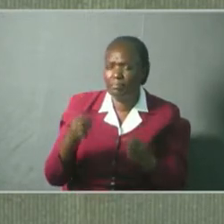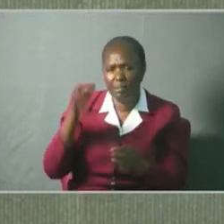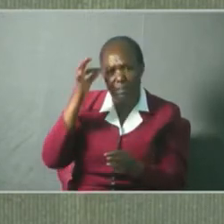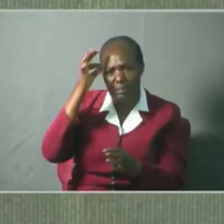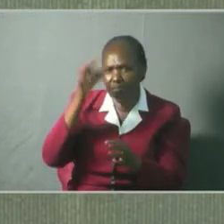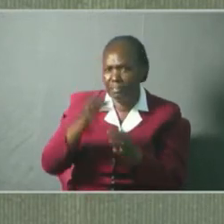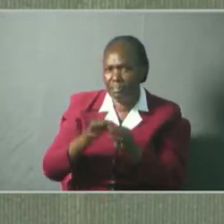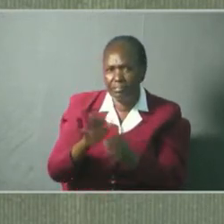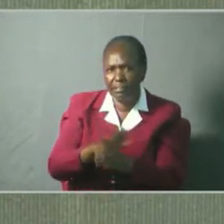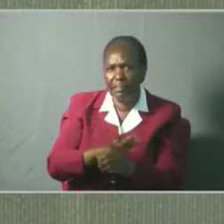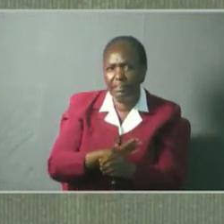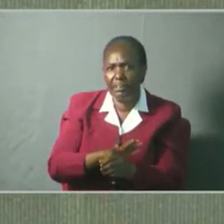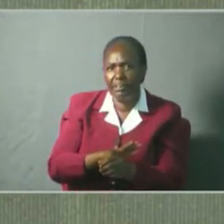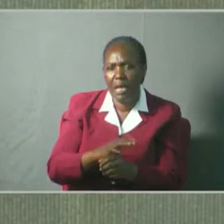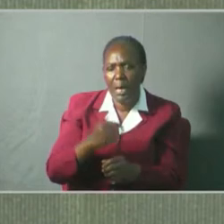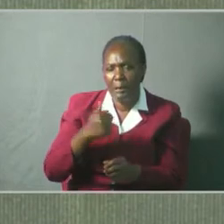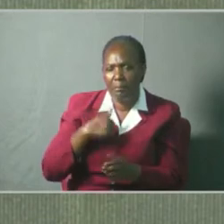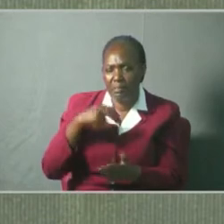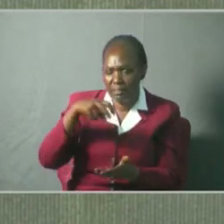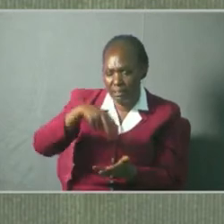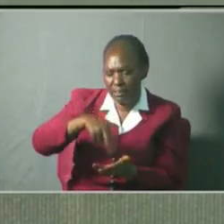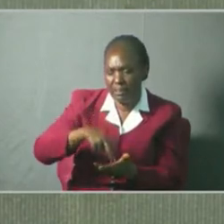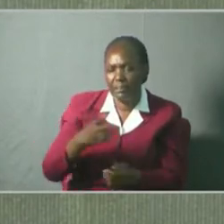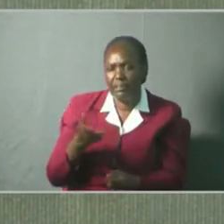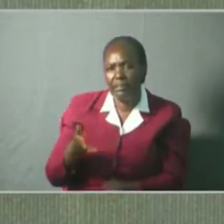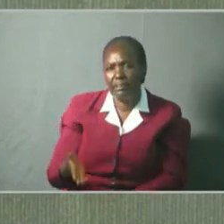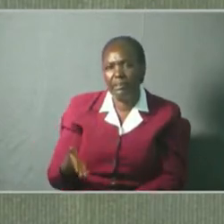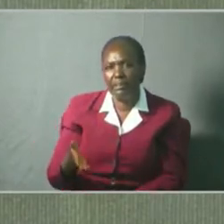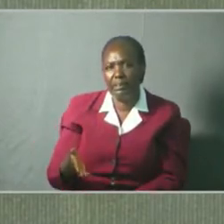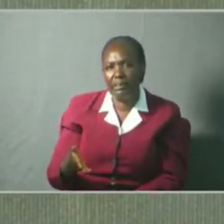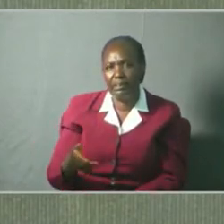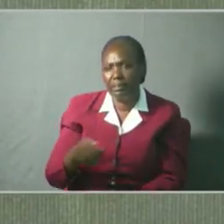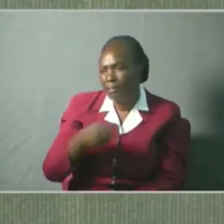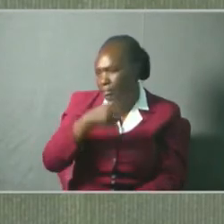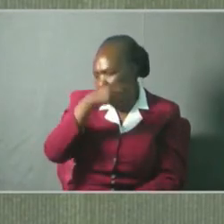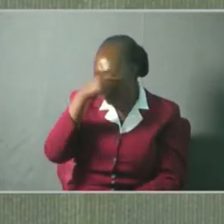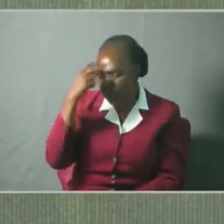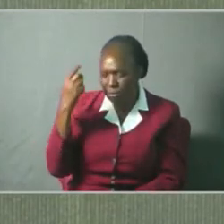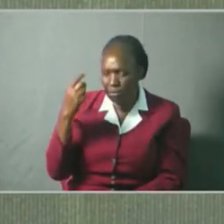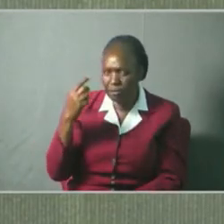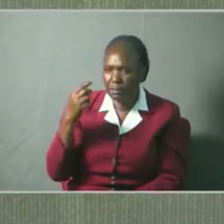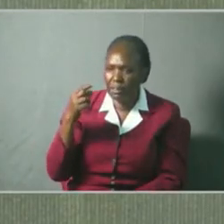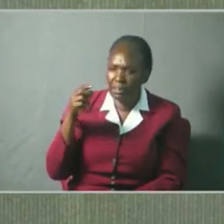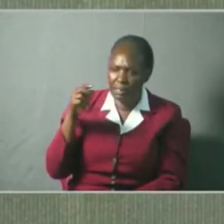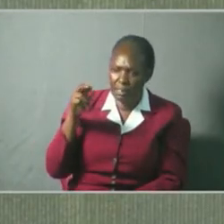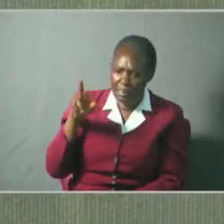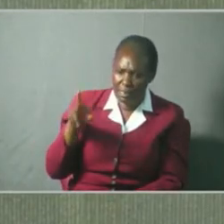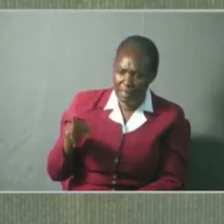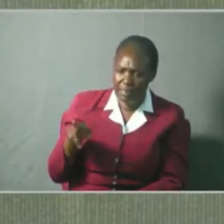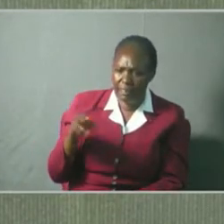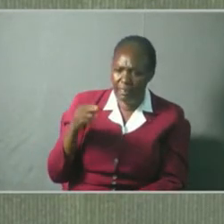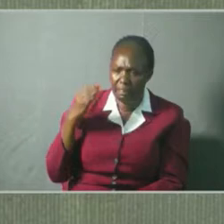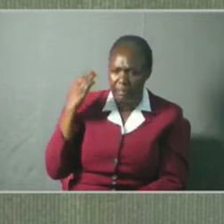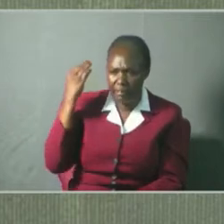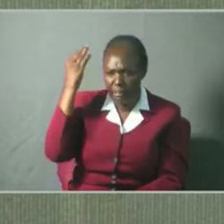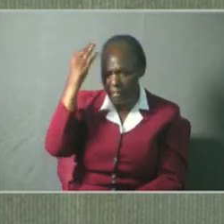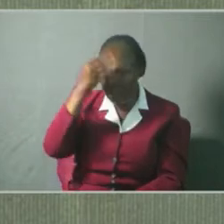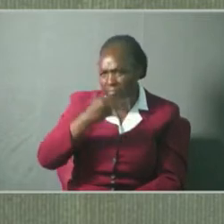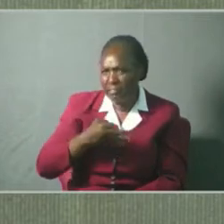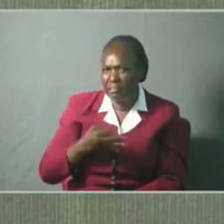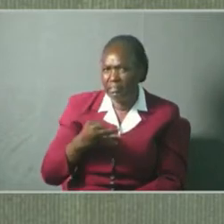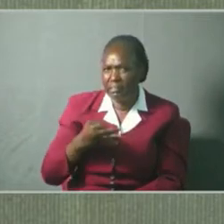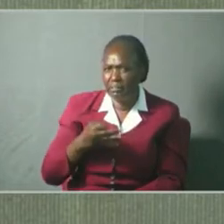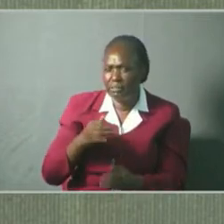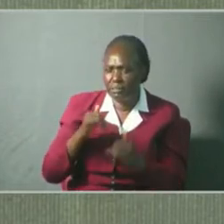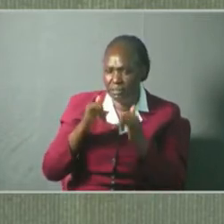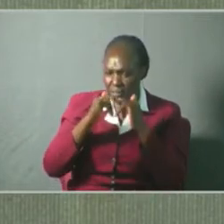here, because her face looked covered like she was in a mask, but it wasn't.